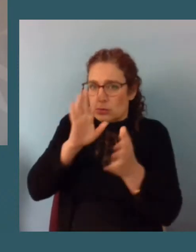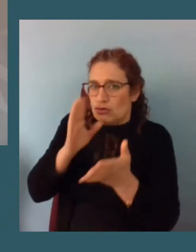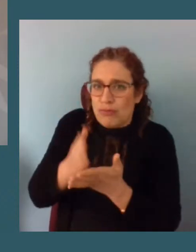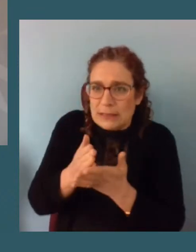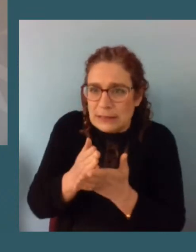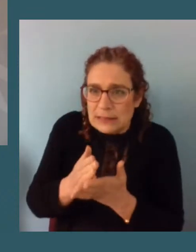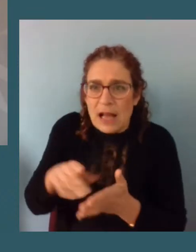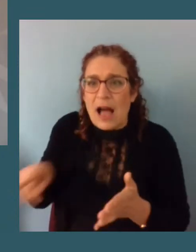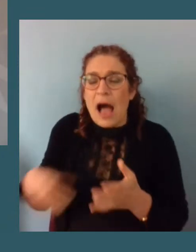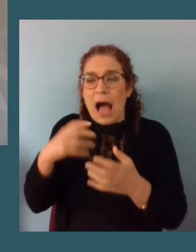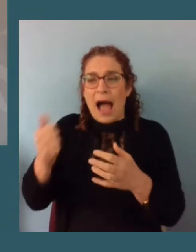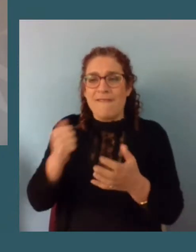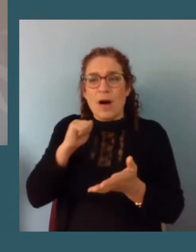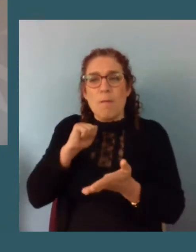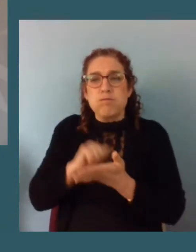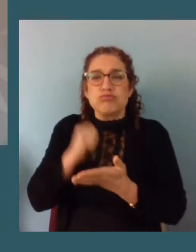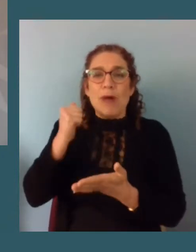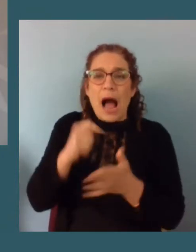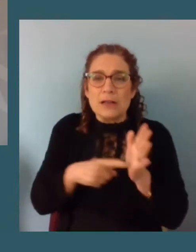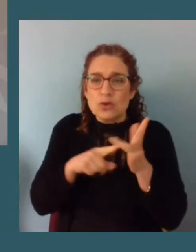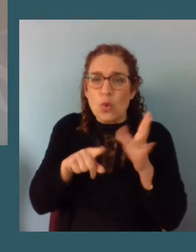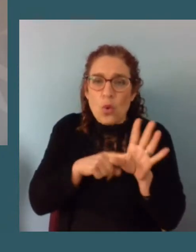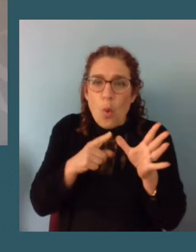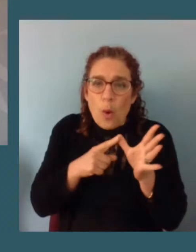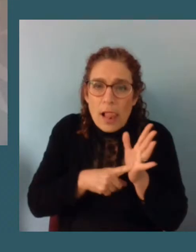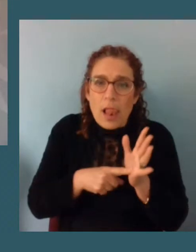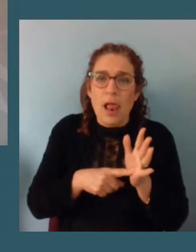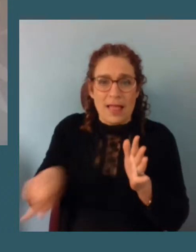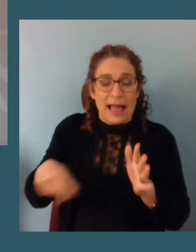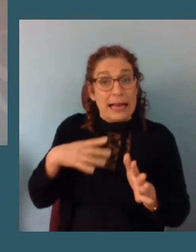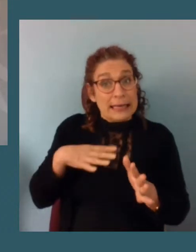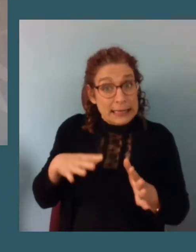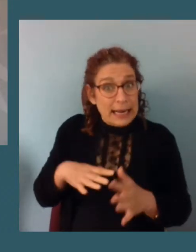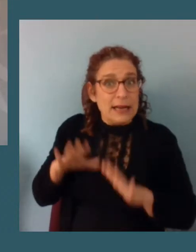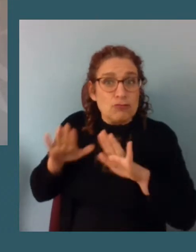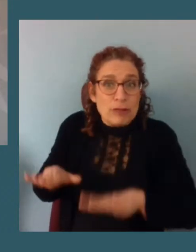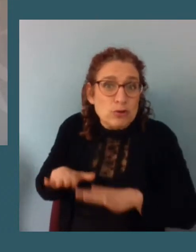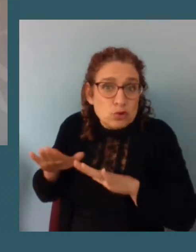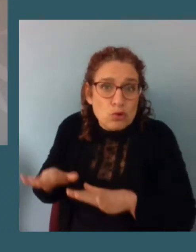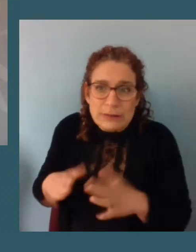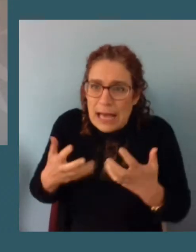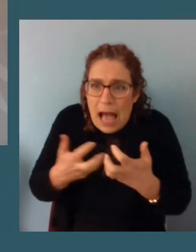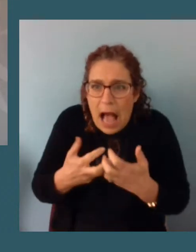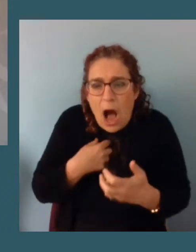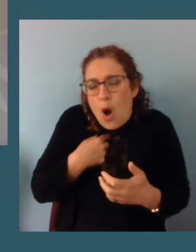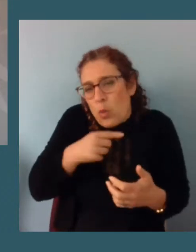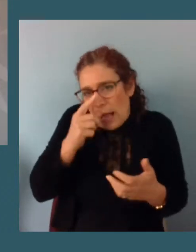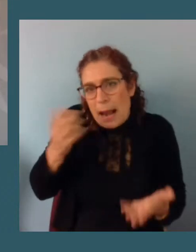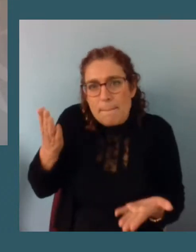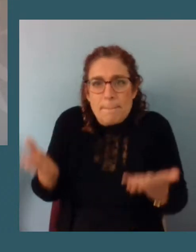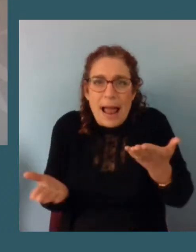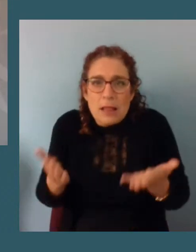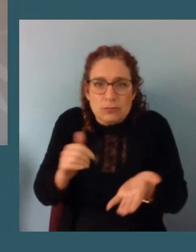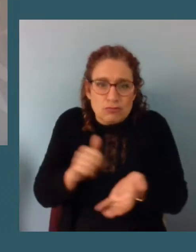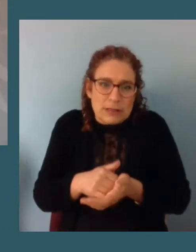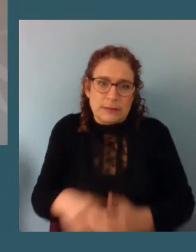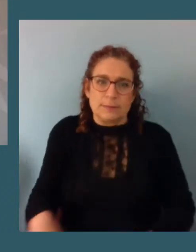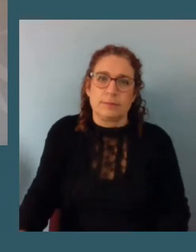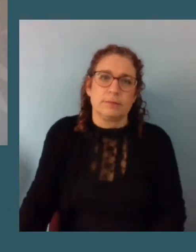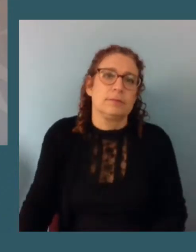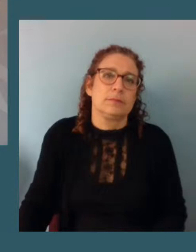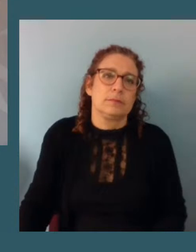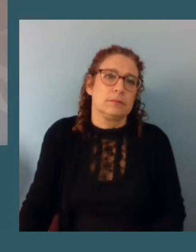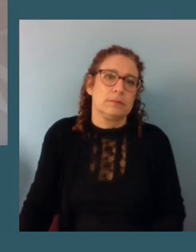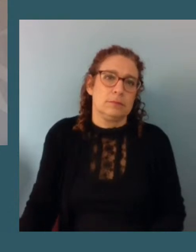and they need a lot of reassurance. How can we get this balance for these individuals? I think it's